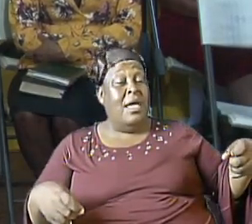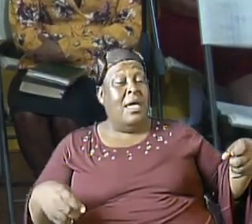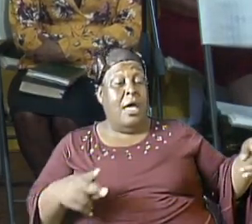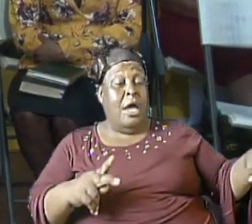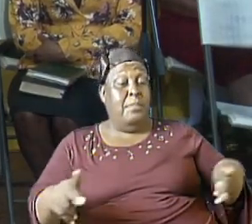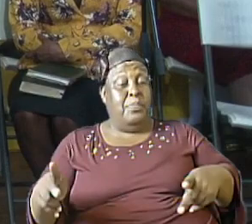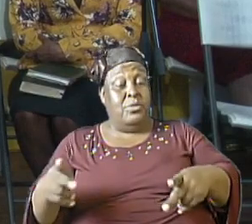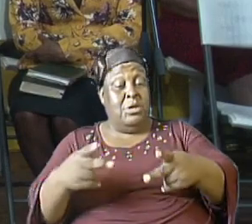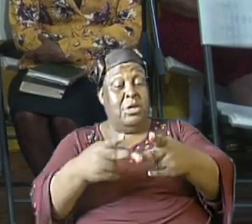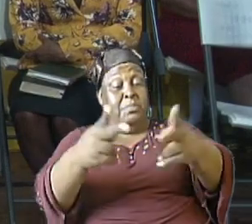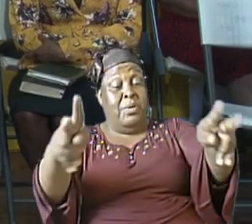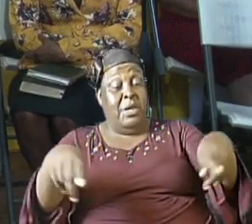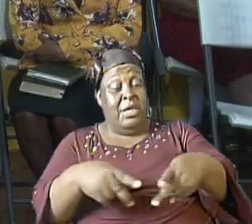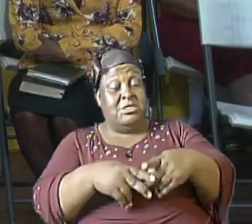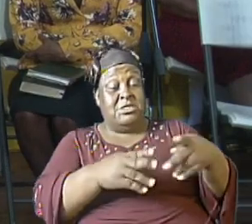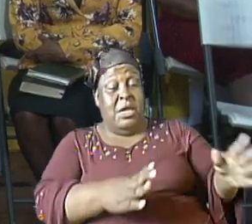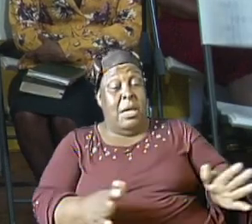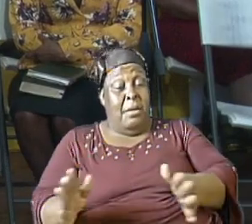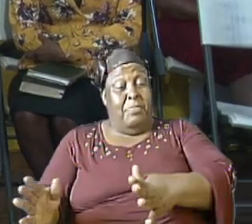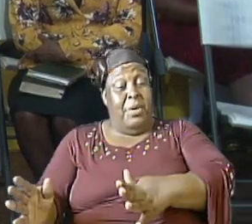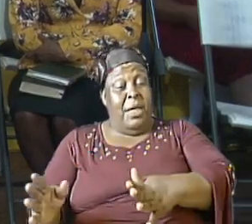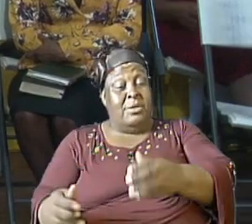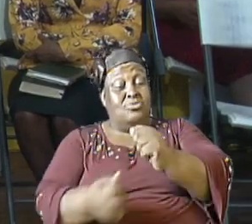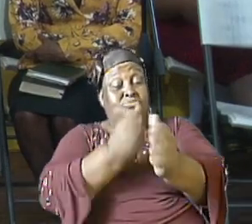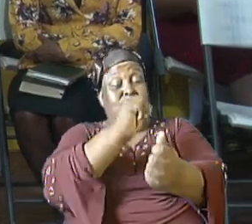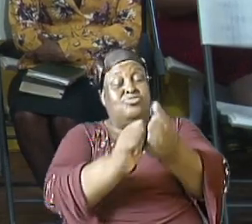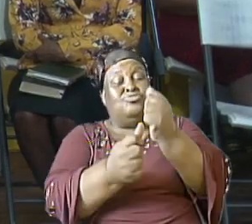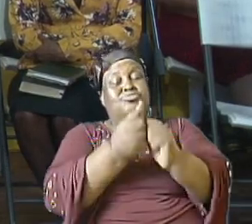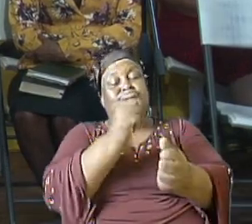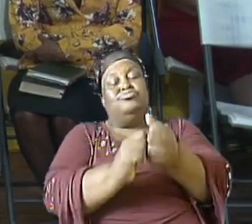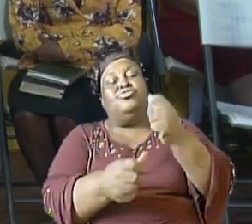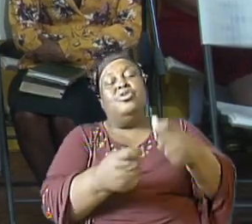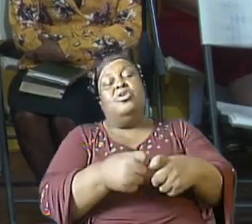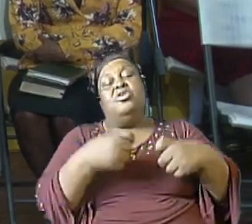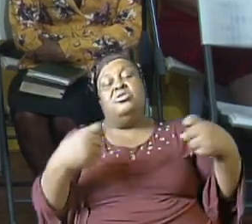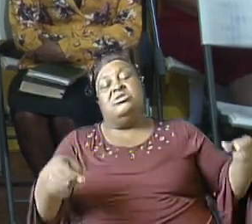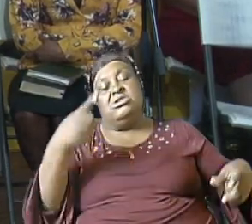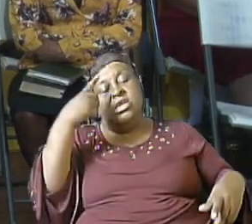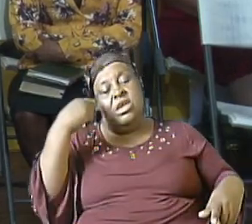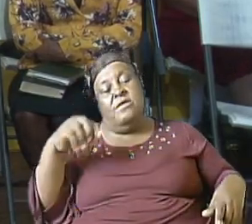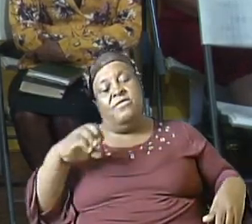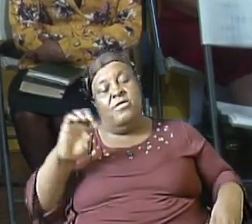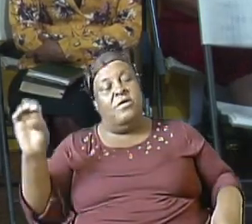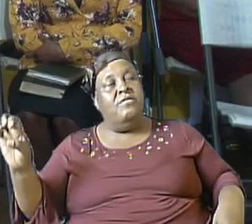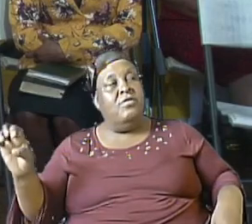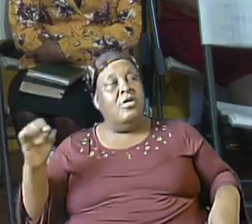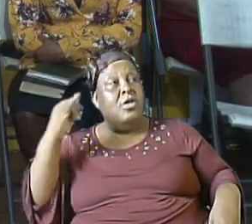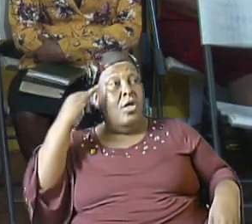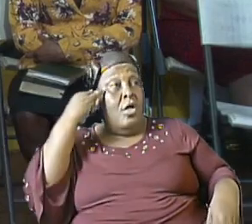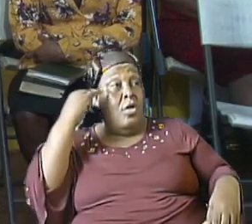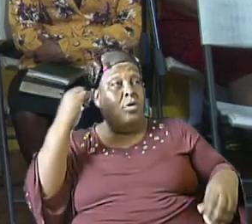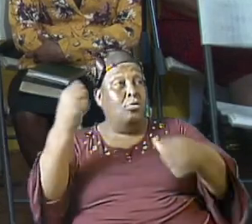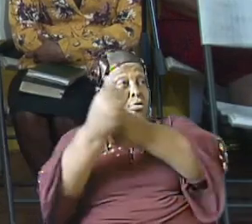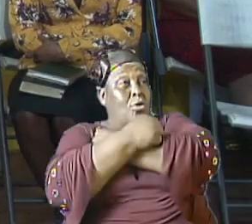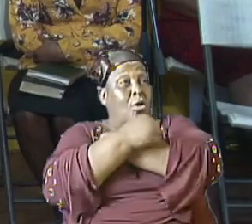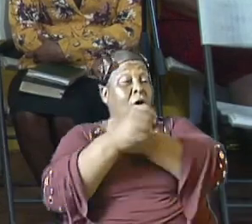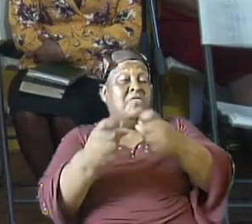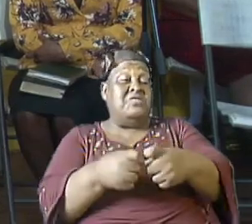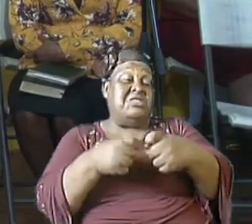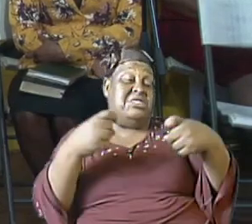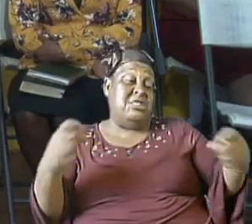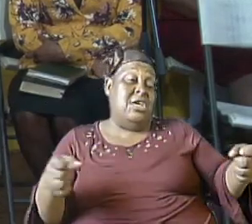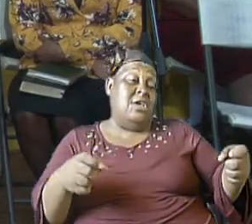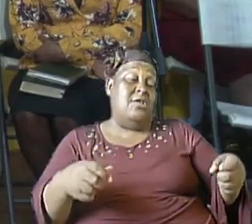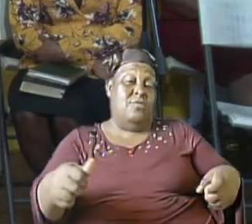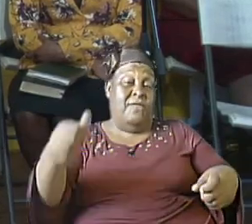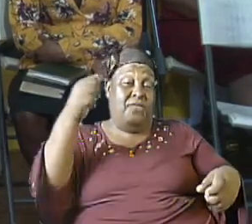destroy sin forever. If we love sin and refuse to let go of sin, then we have